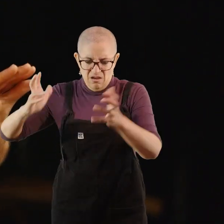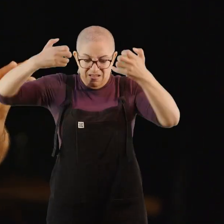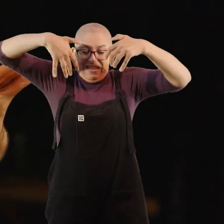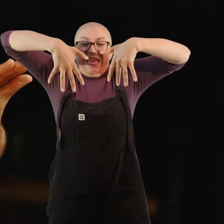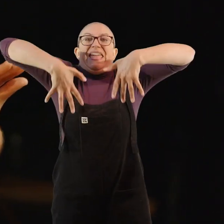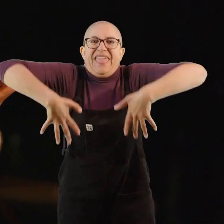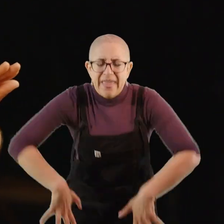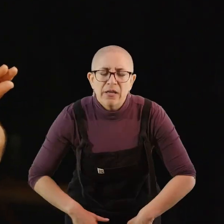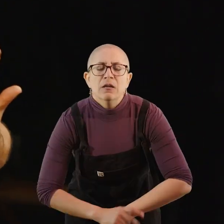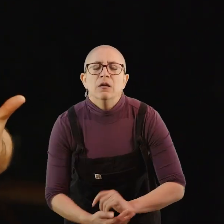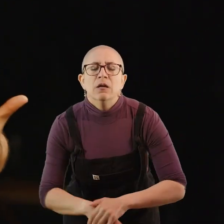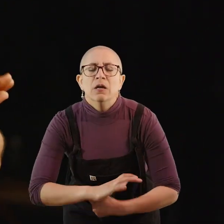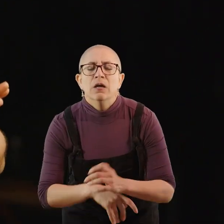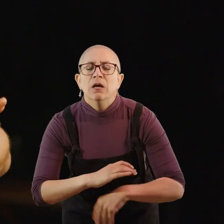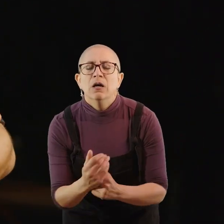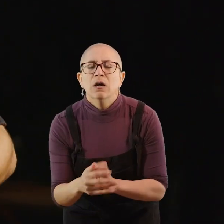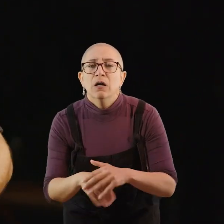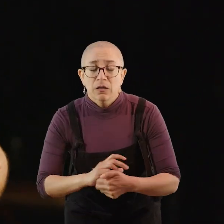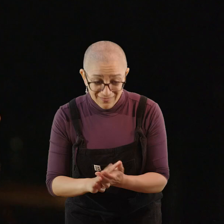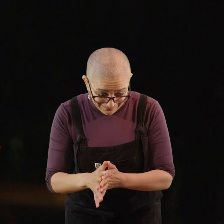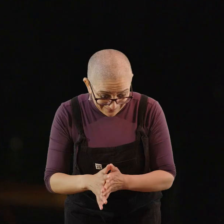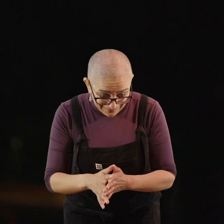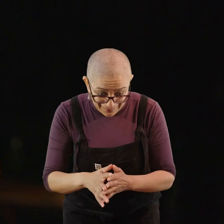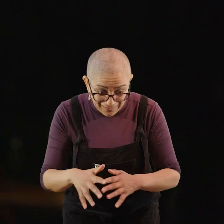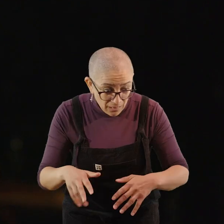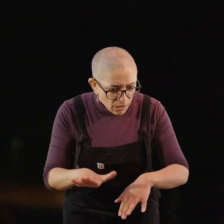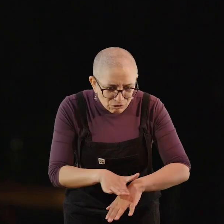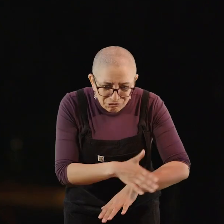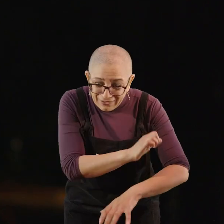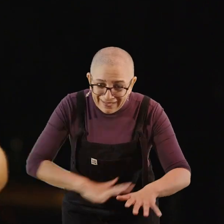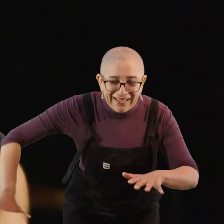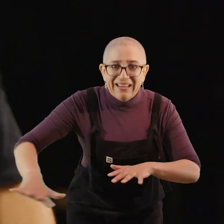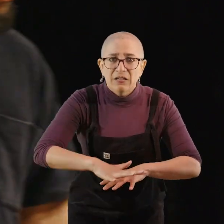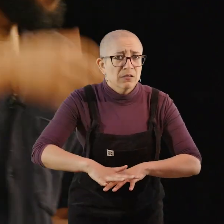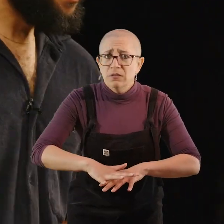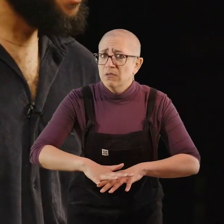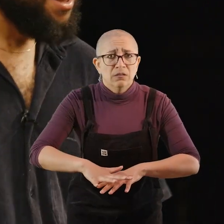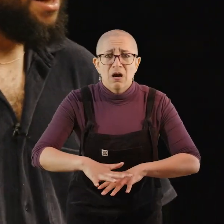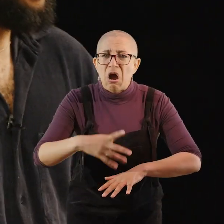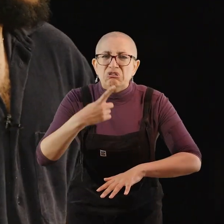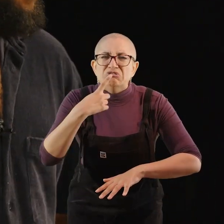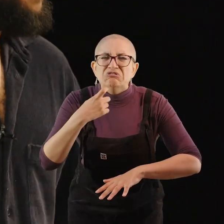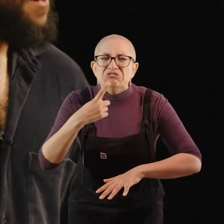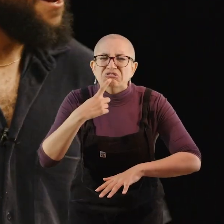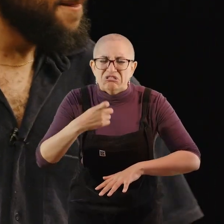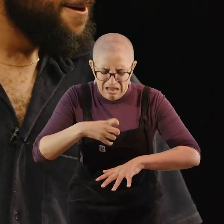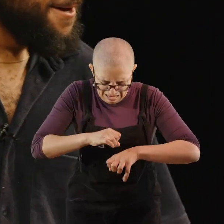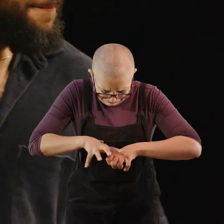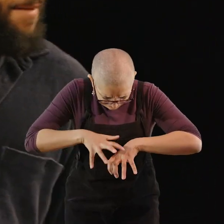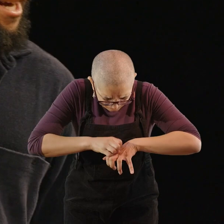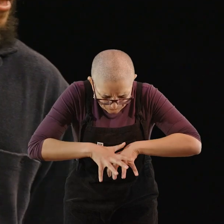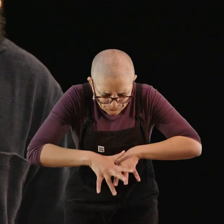hand. No, this, my hand will rather the multitudinous seas in